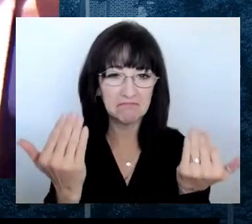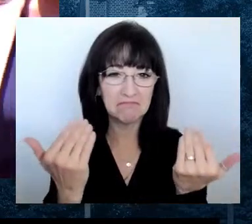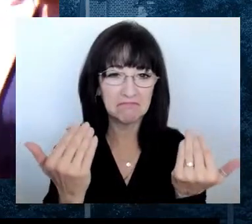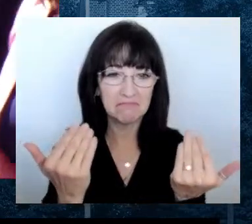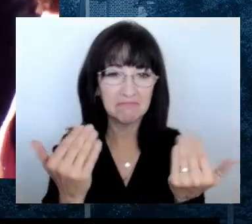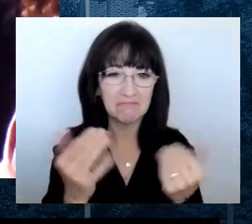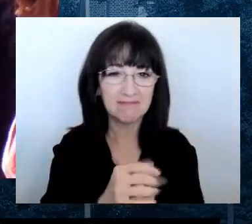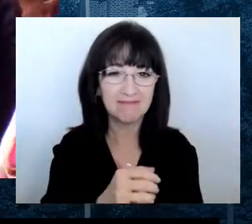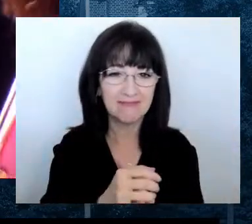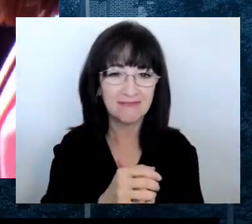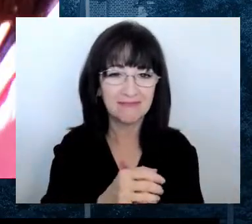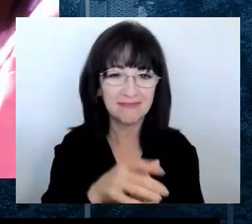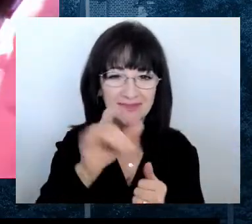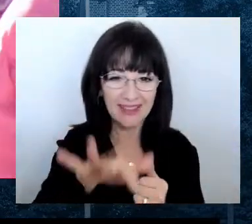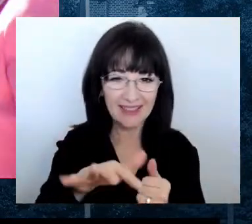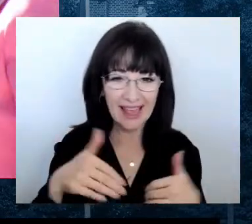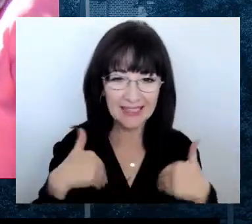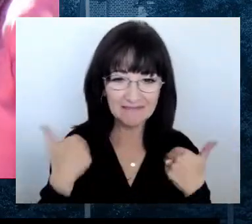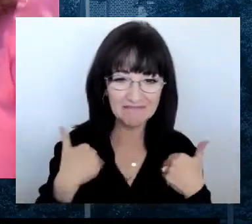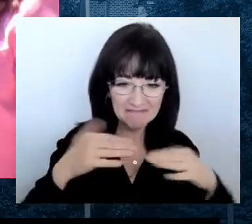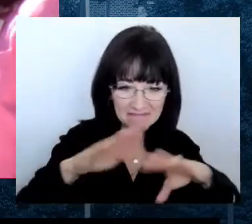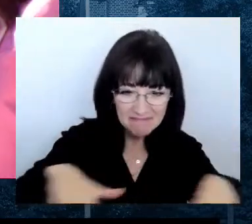Bring those little ones with you.